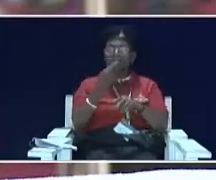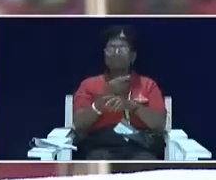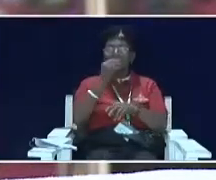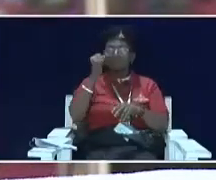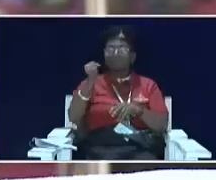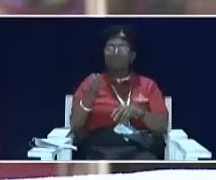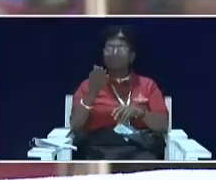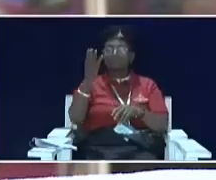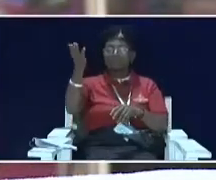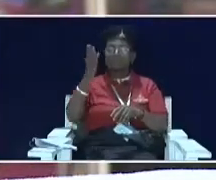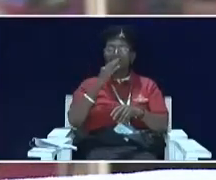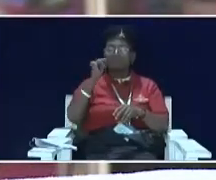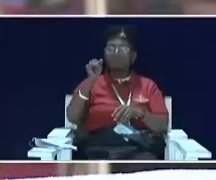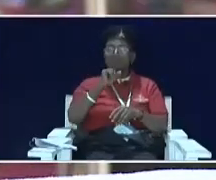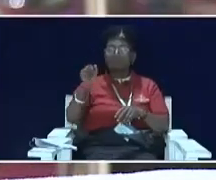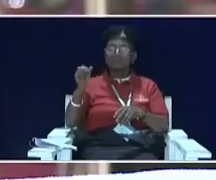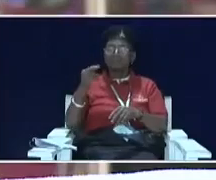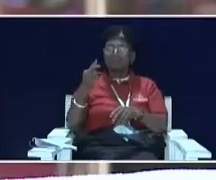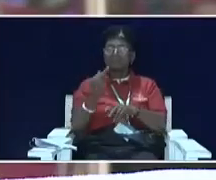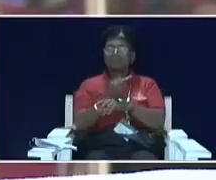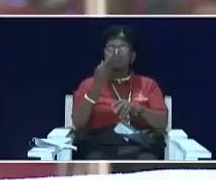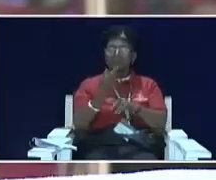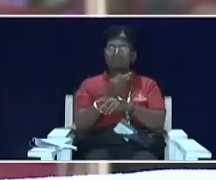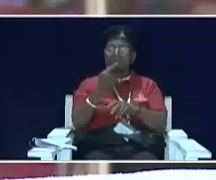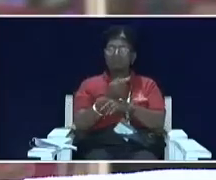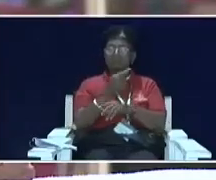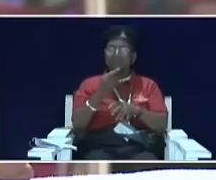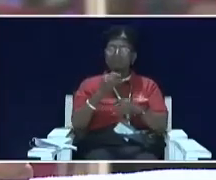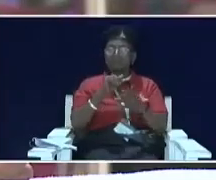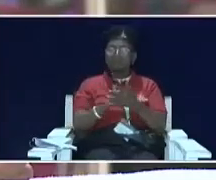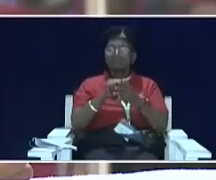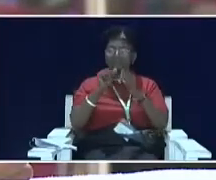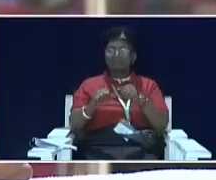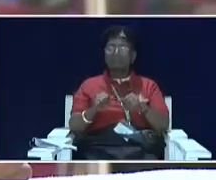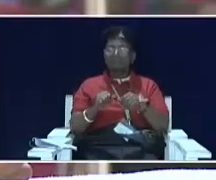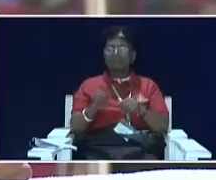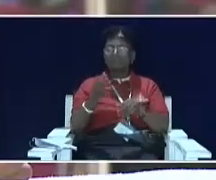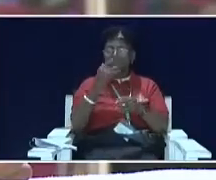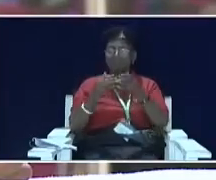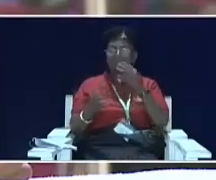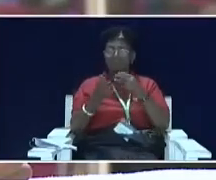There is a fire that can consume rocks.